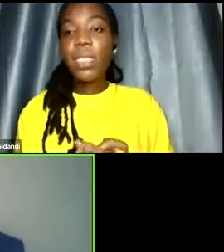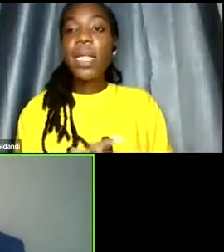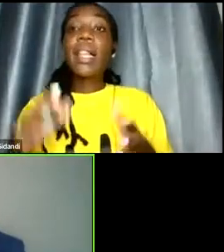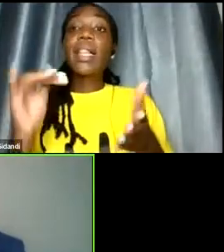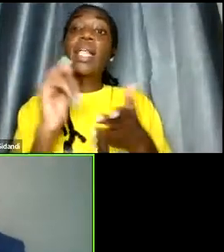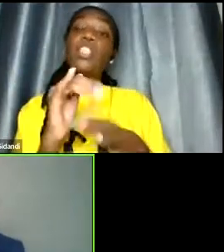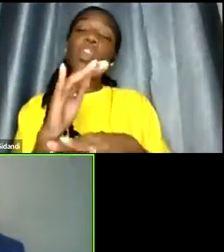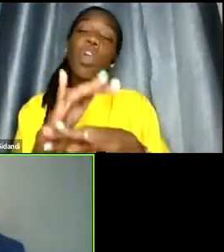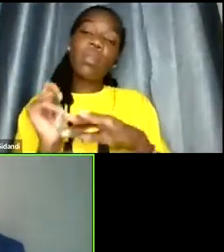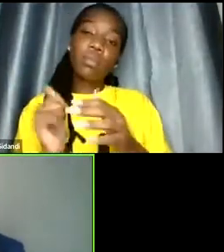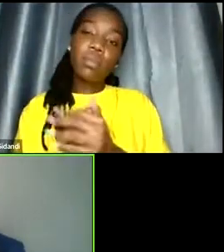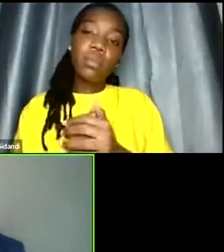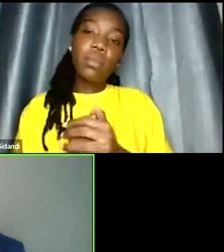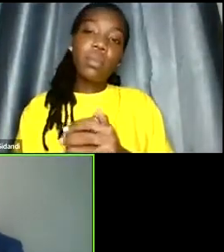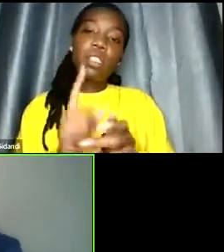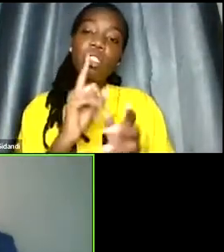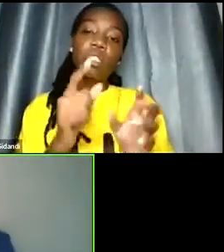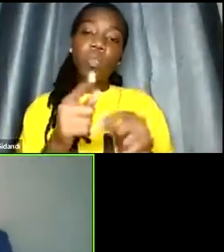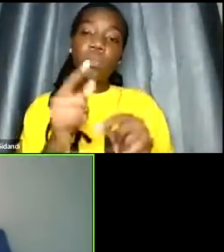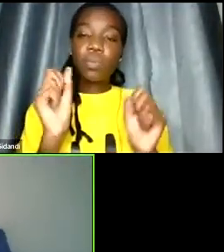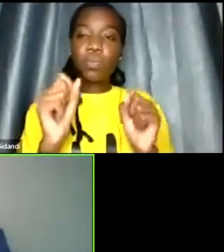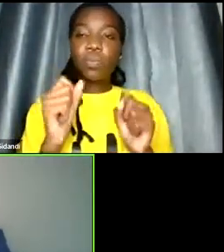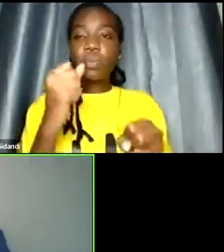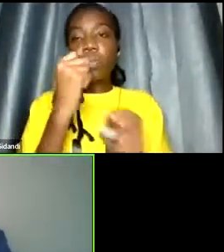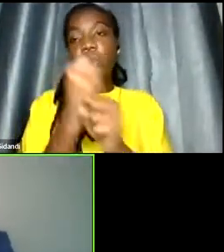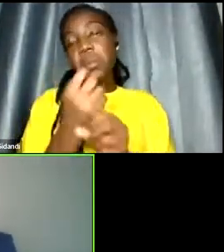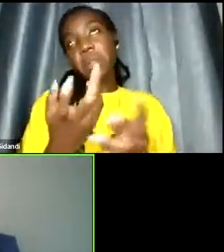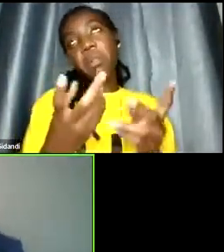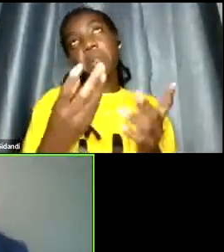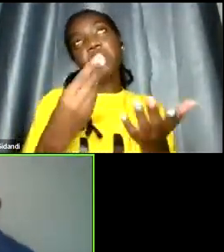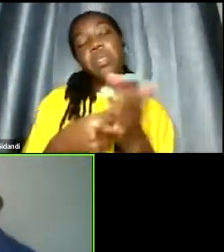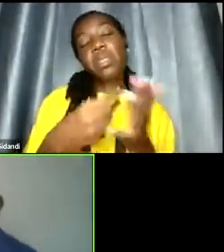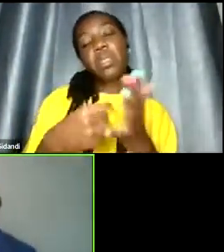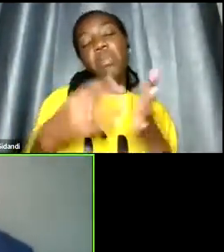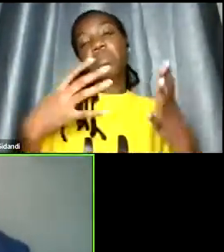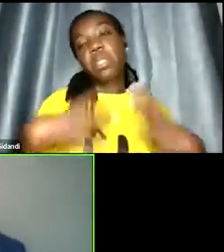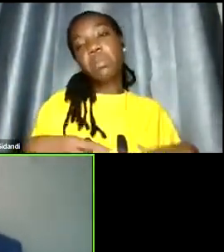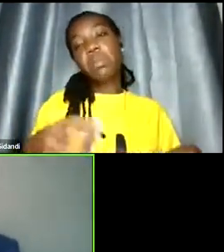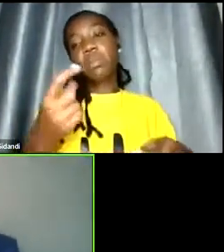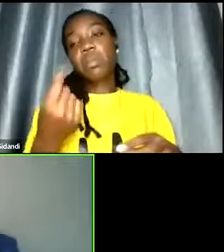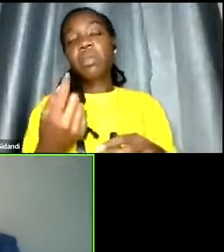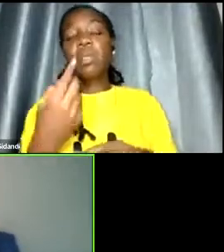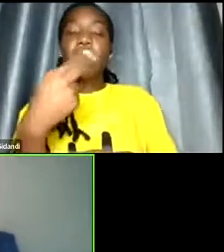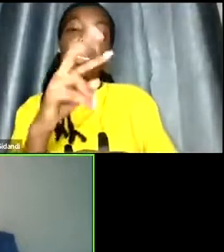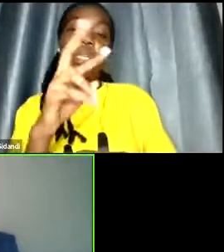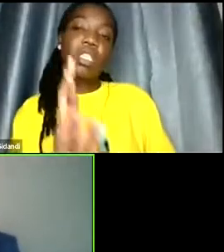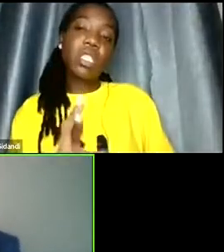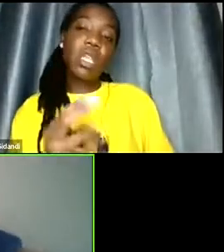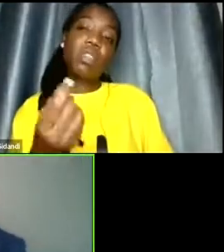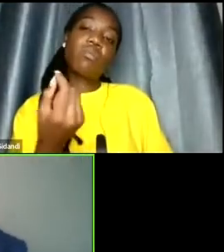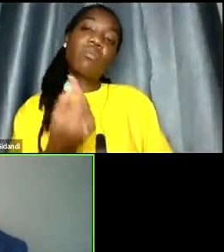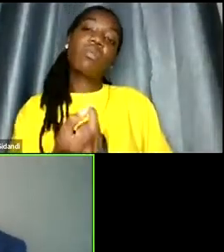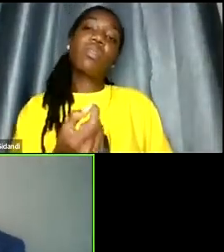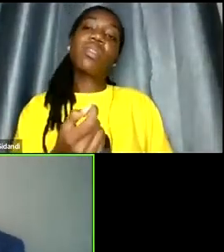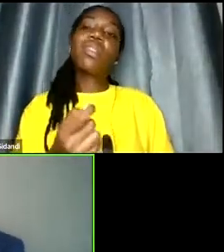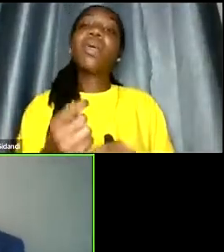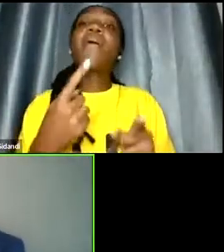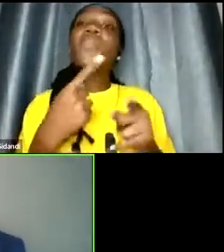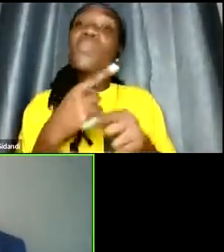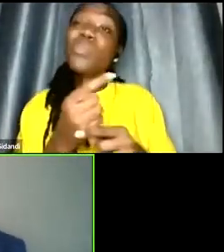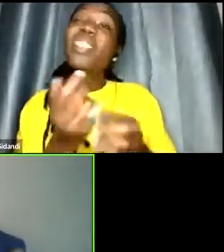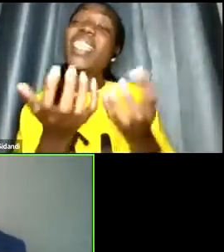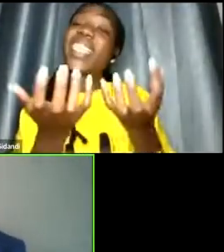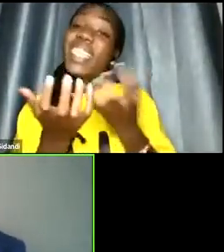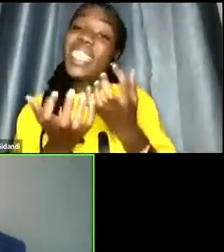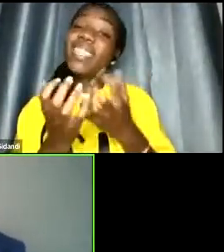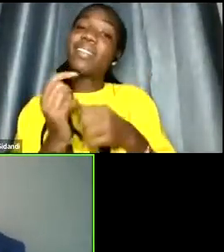core. Now, you might do with less finance people, with less HR and admin people, less procurement people. You still need them,